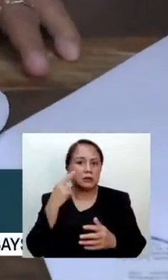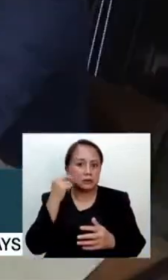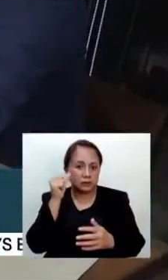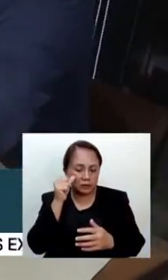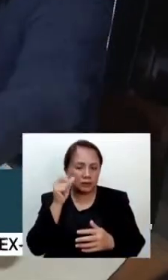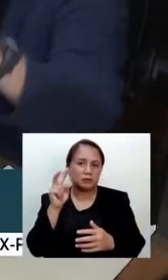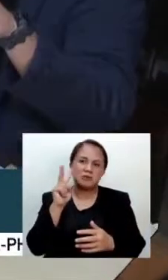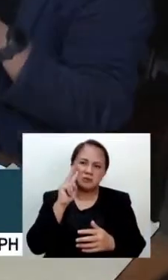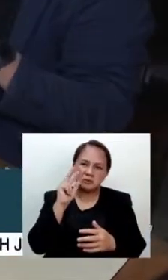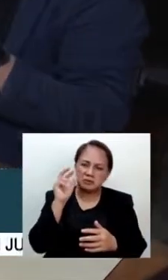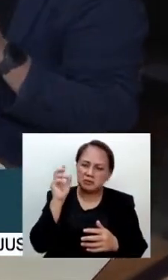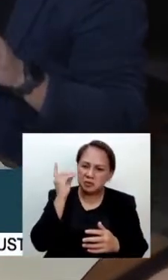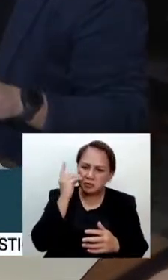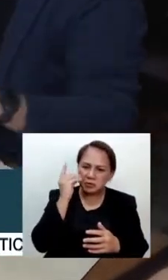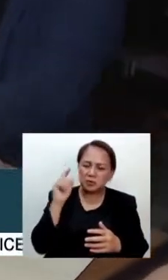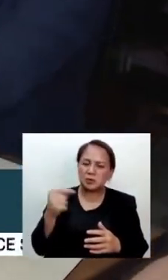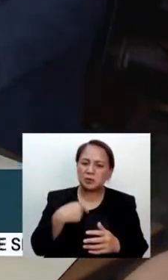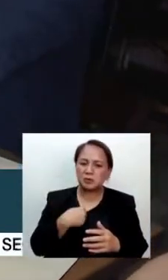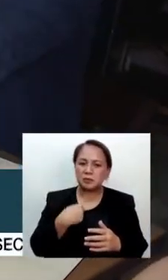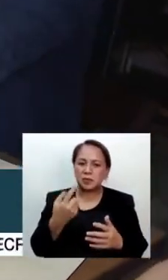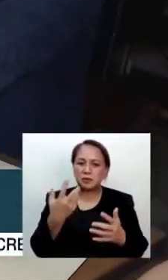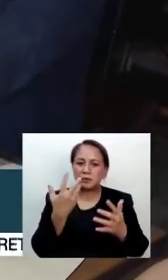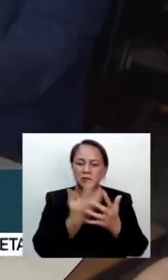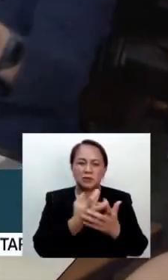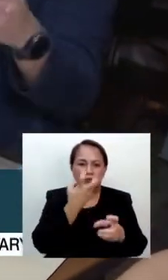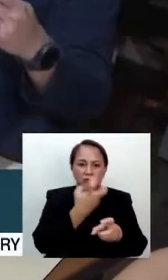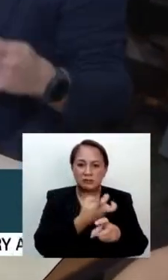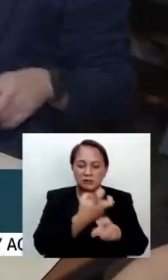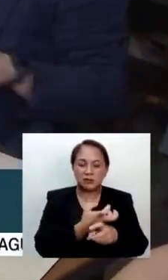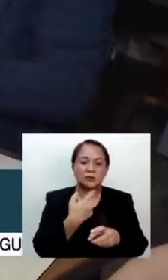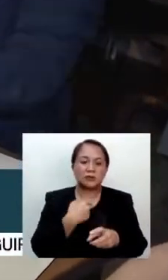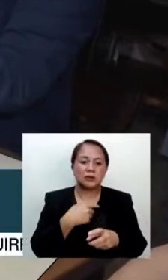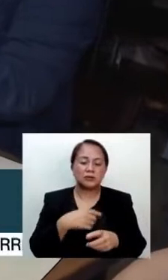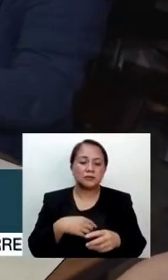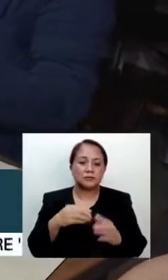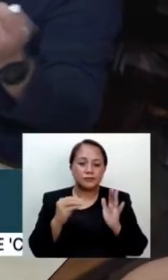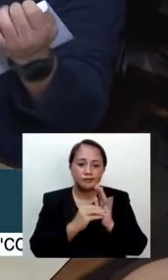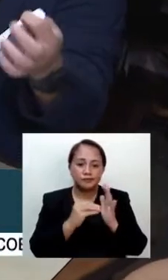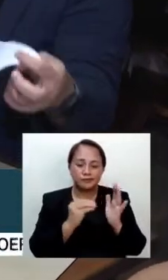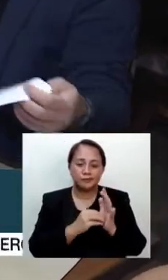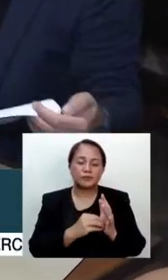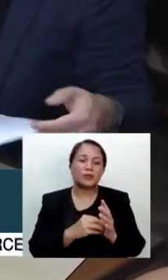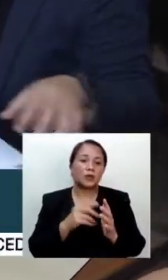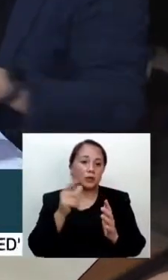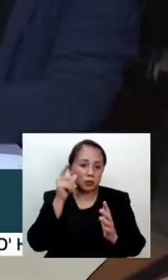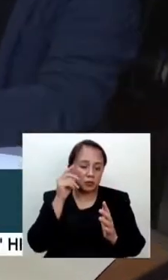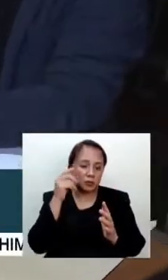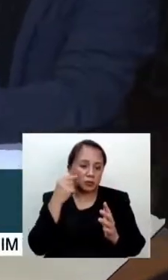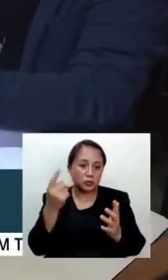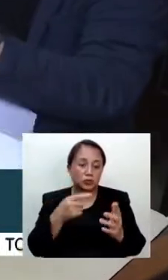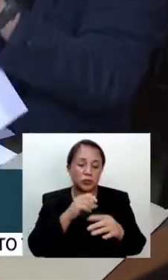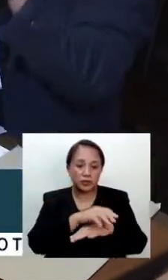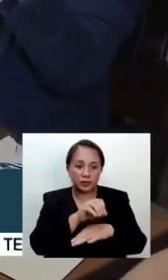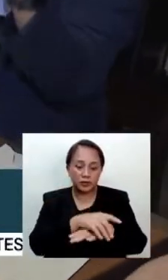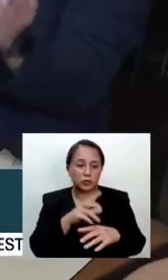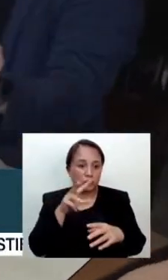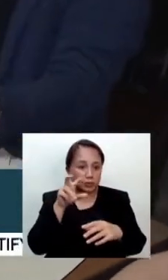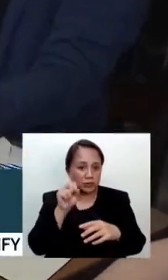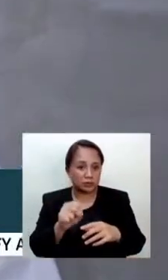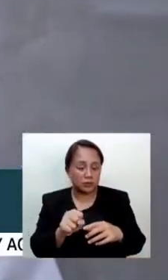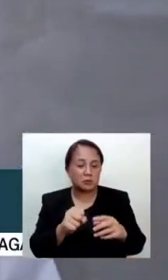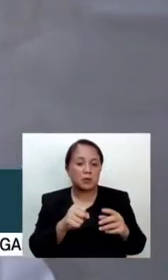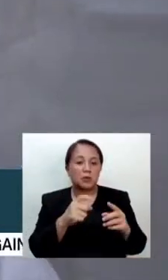Guzman, who supposedly made his detention difficult. Prosecutor Lawrence Joseph Taliping, who supposedly advised him to testify well